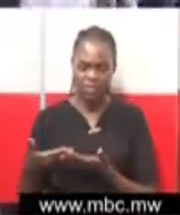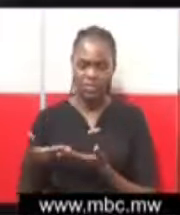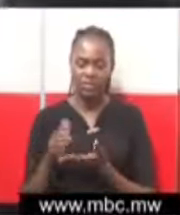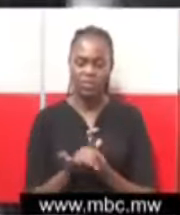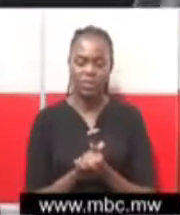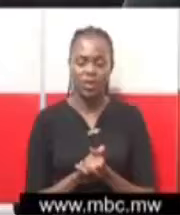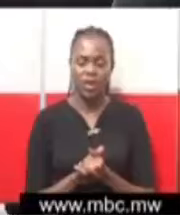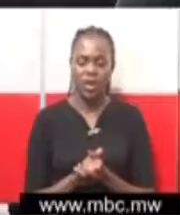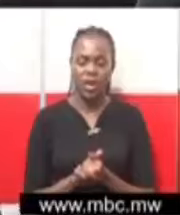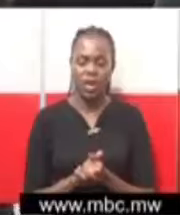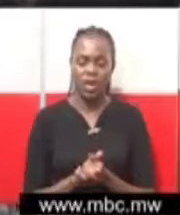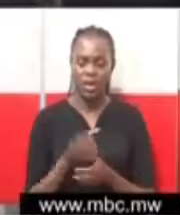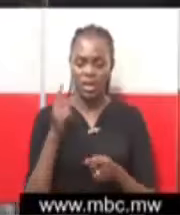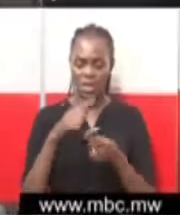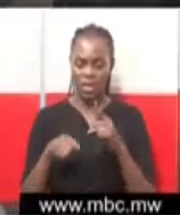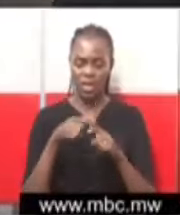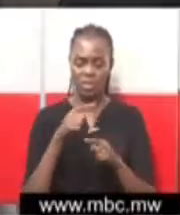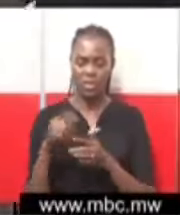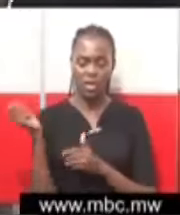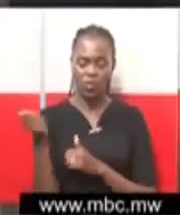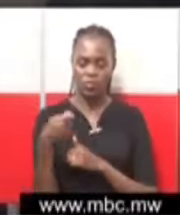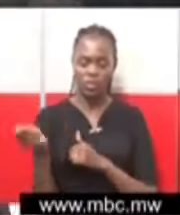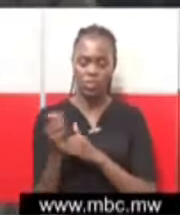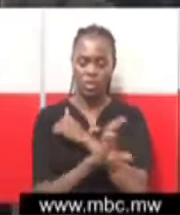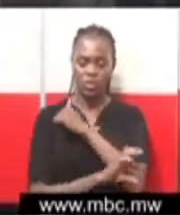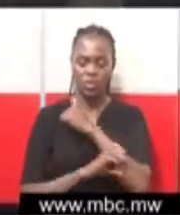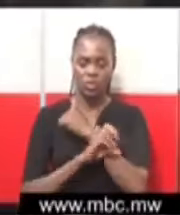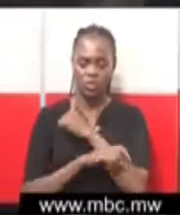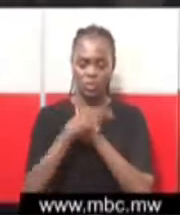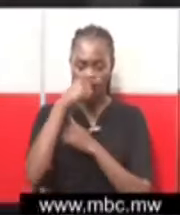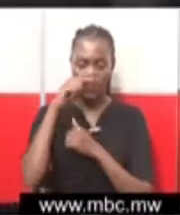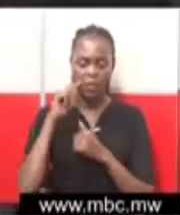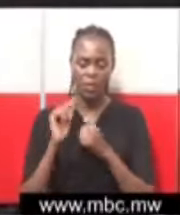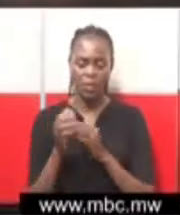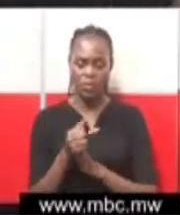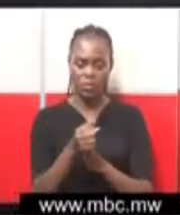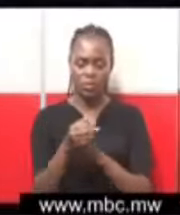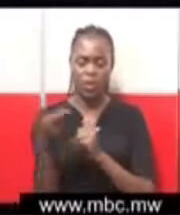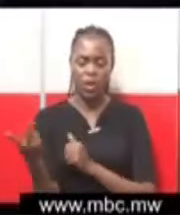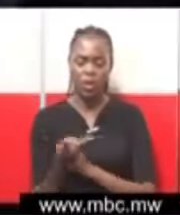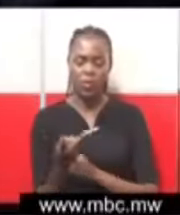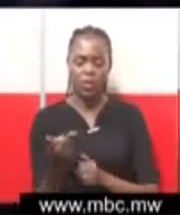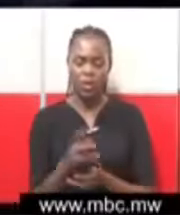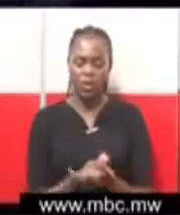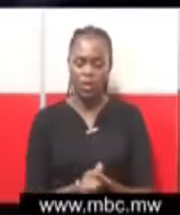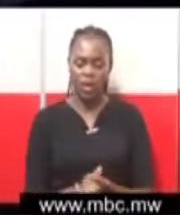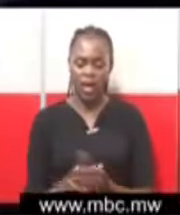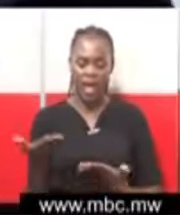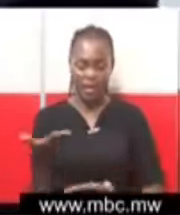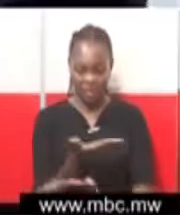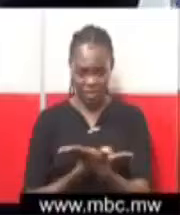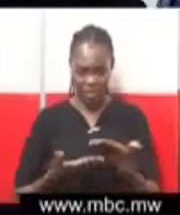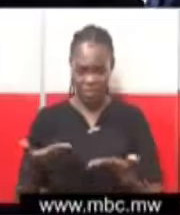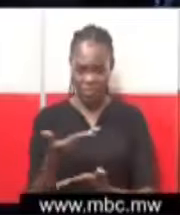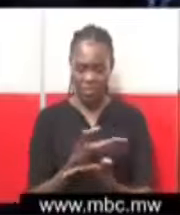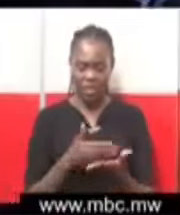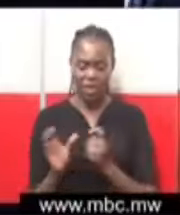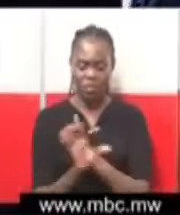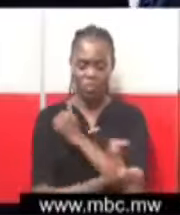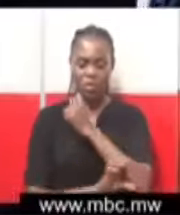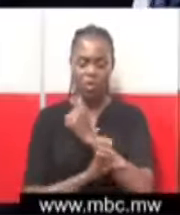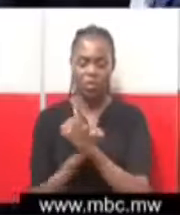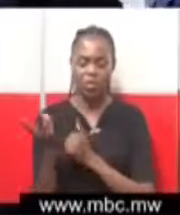by his counterpart, Filipe Nyusi. The two leaders, together with members of delegations, had formal talks of the two